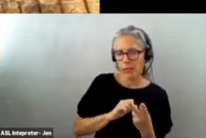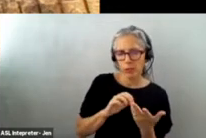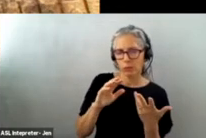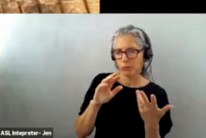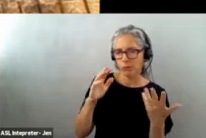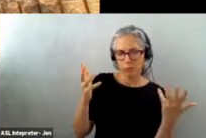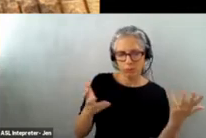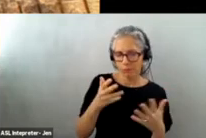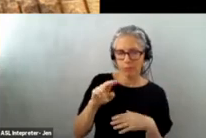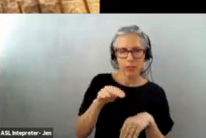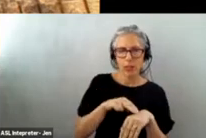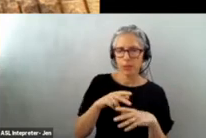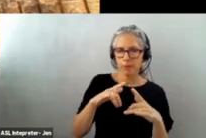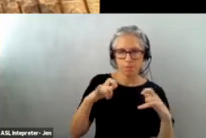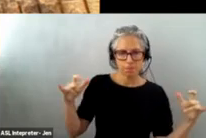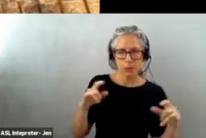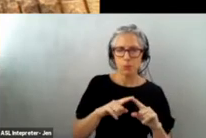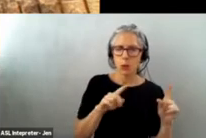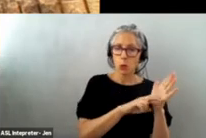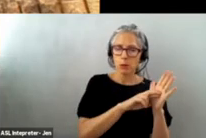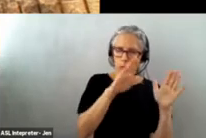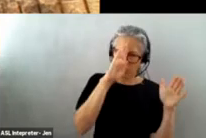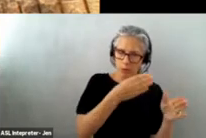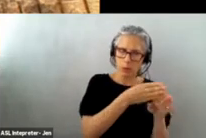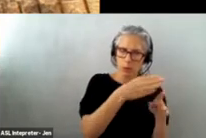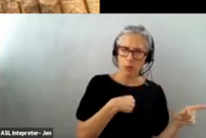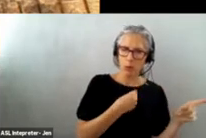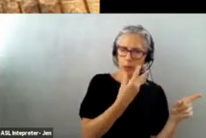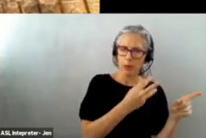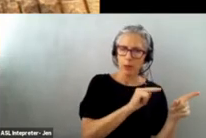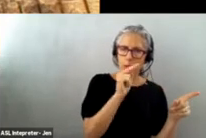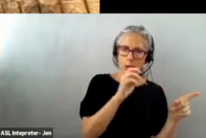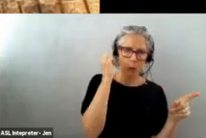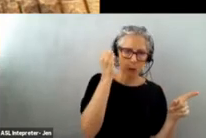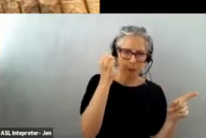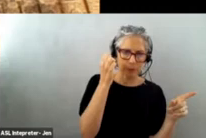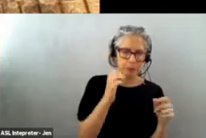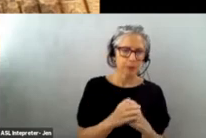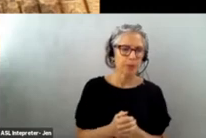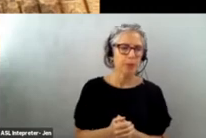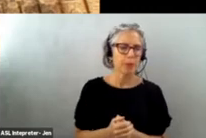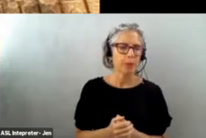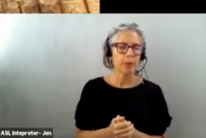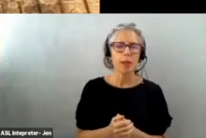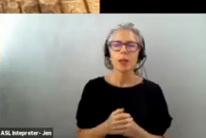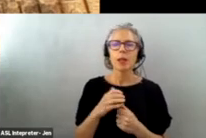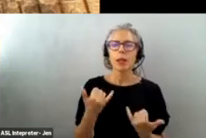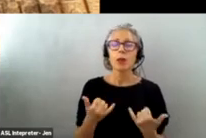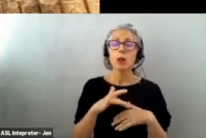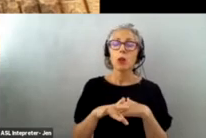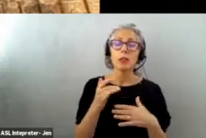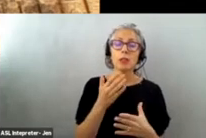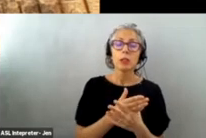barrier to community implementation of autism early intervention are various early intervention camps that